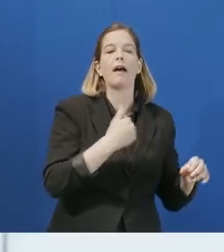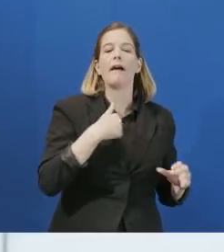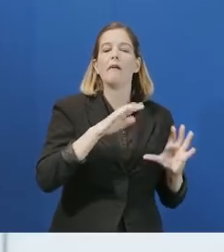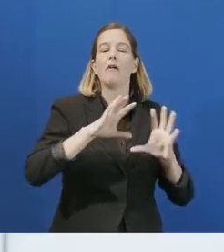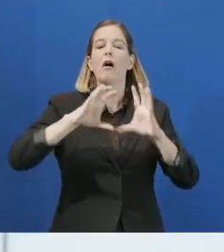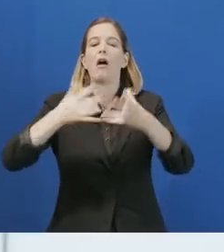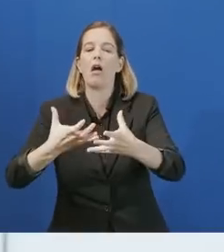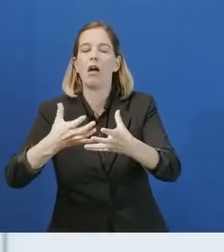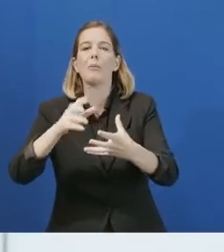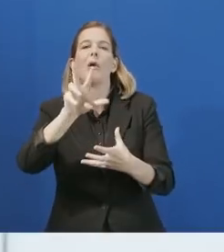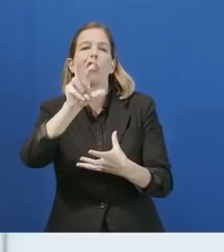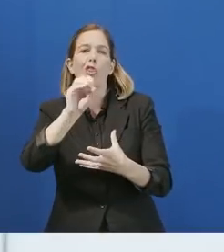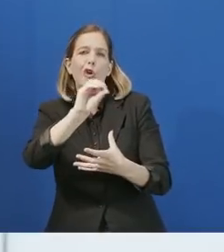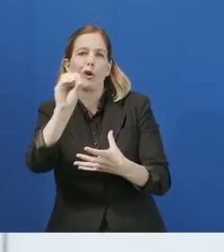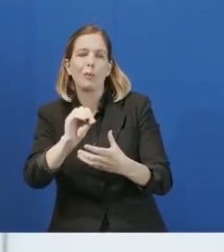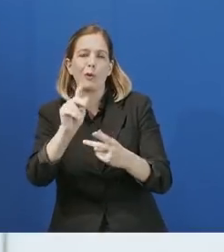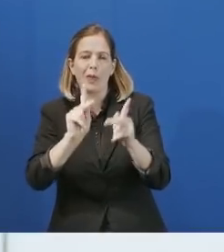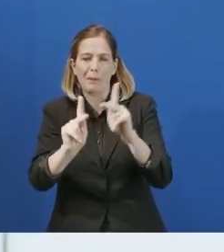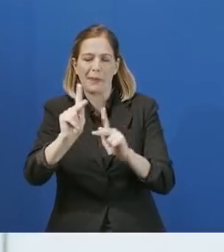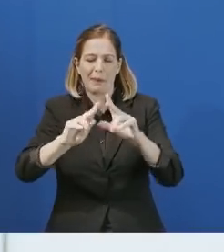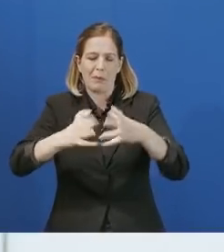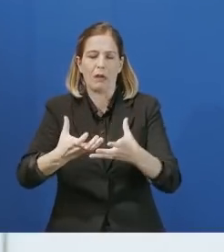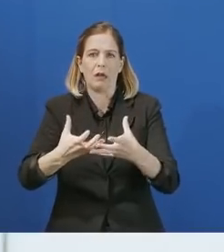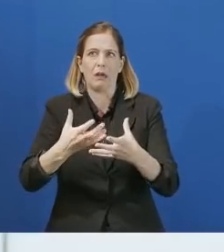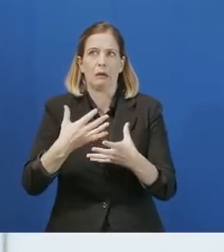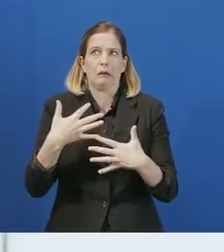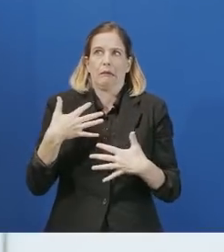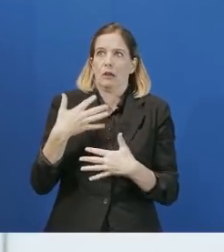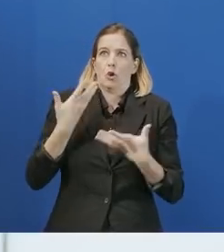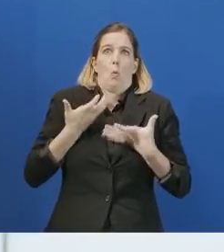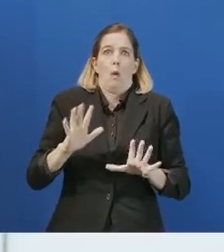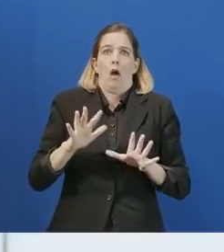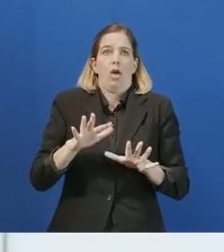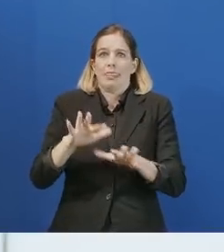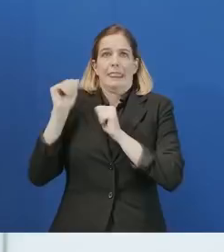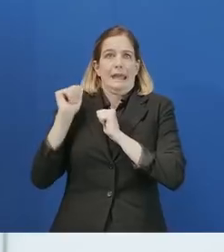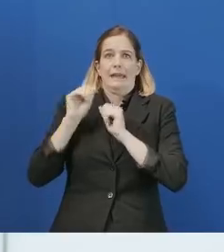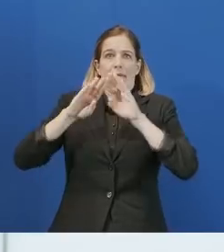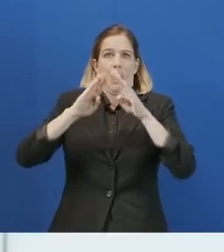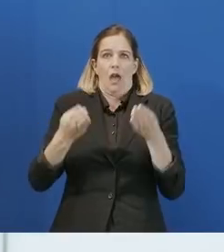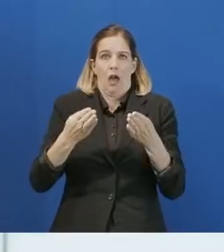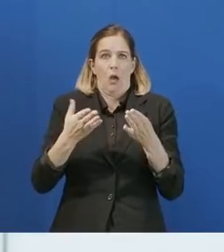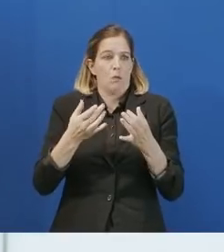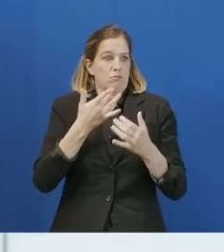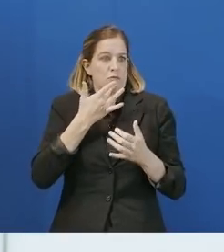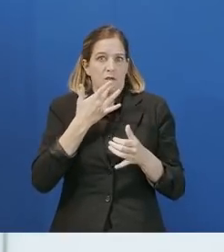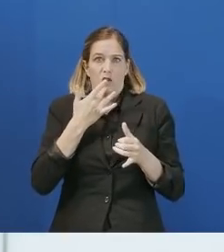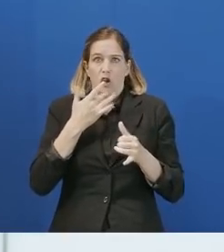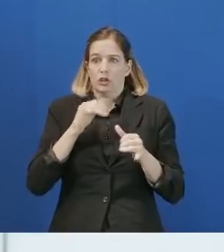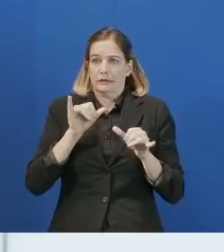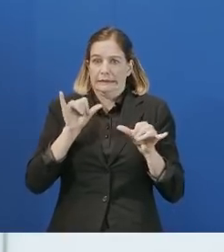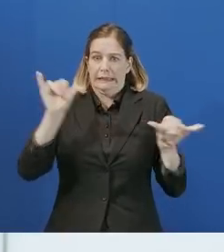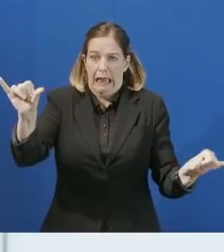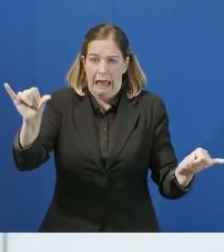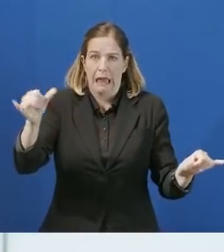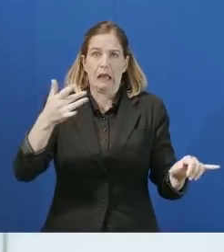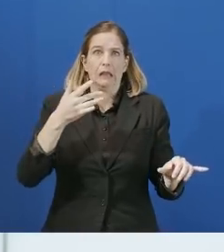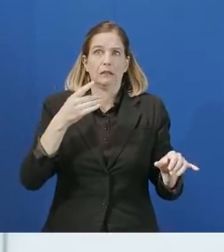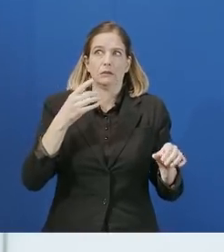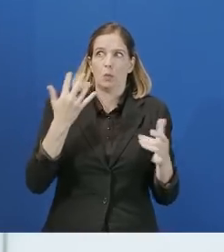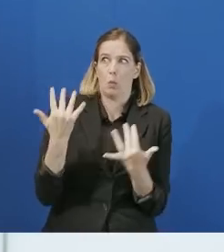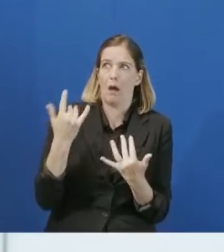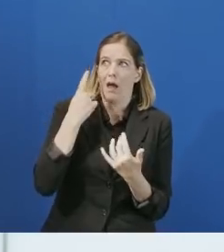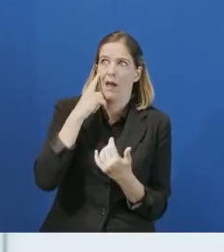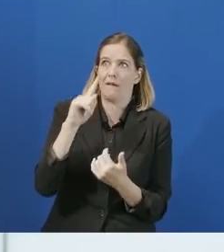the house until a vaccination is found. The fear remains very high. They